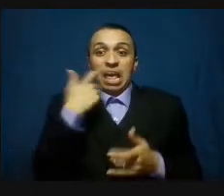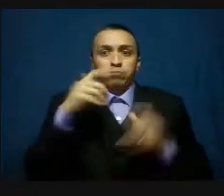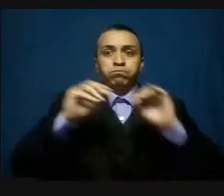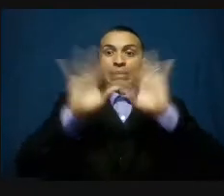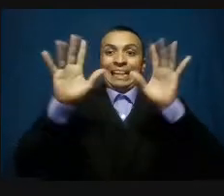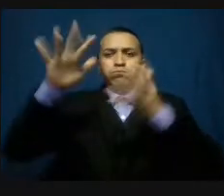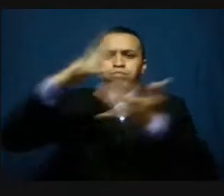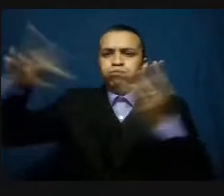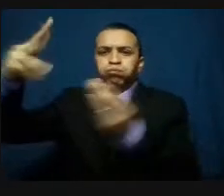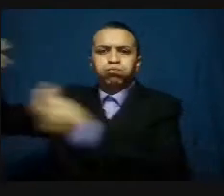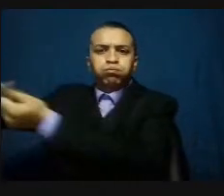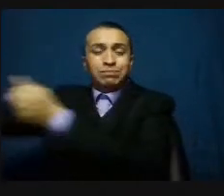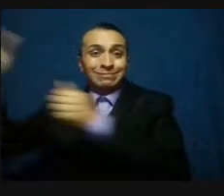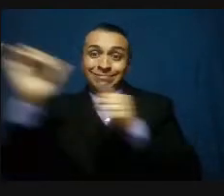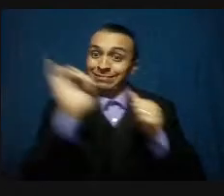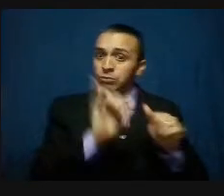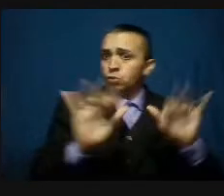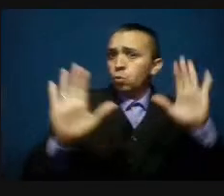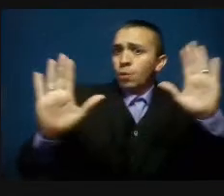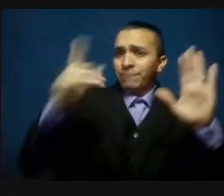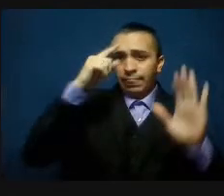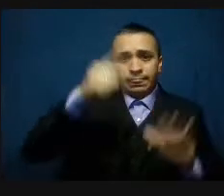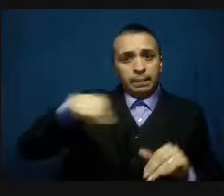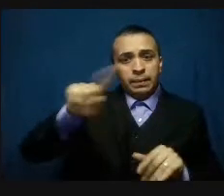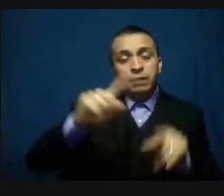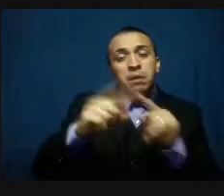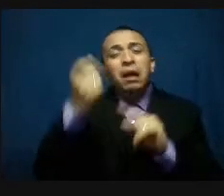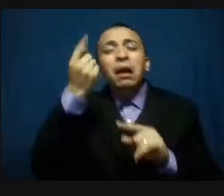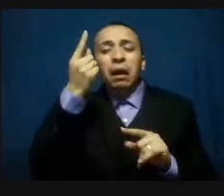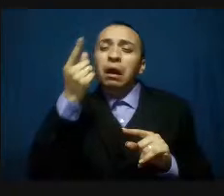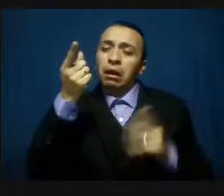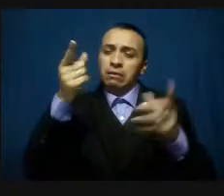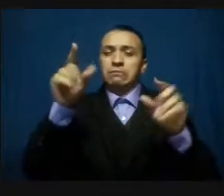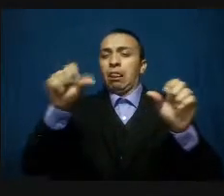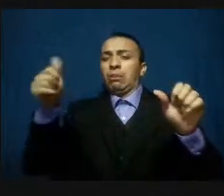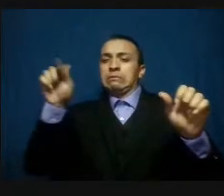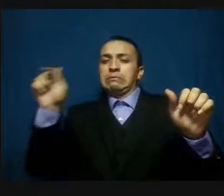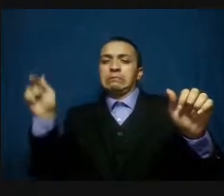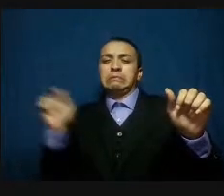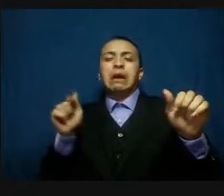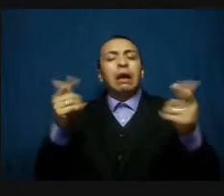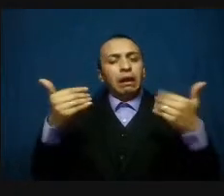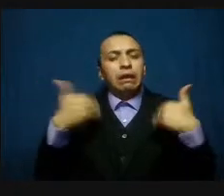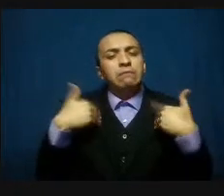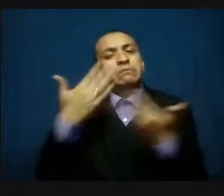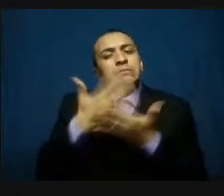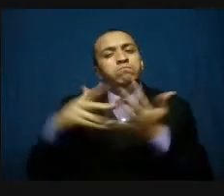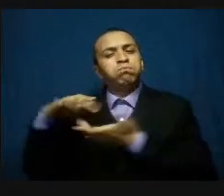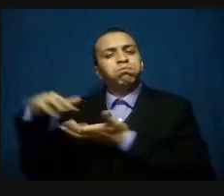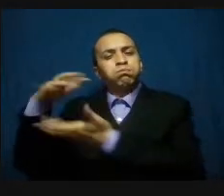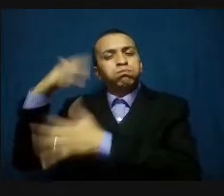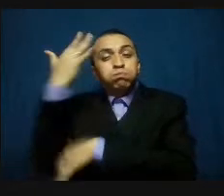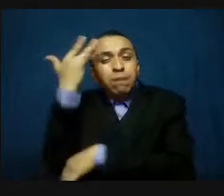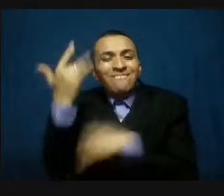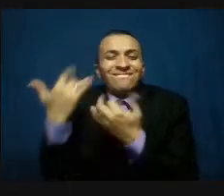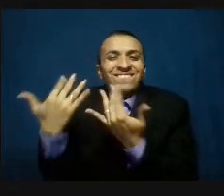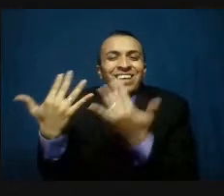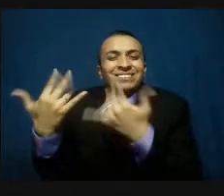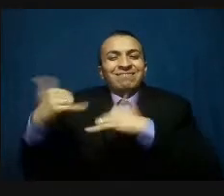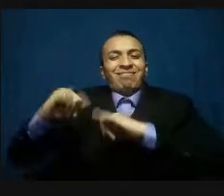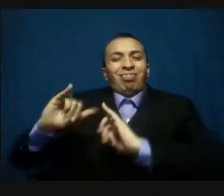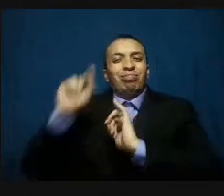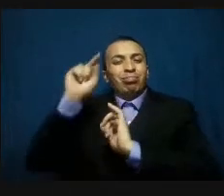relief. That cleaned out most of the area. While we still had smoke production from the active fire, that was moving to